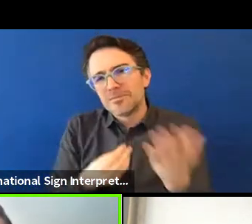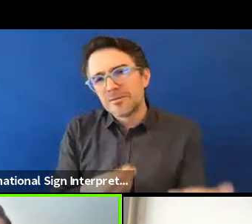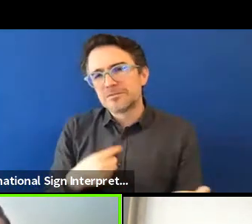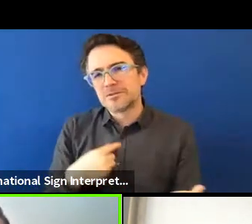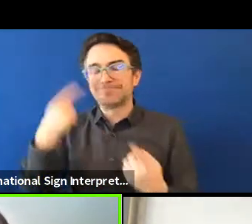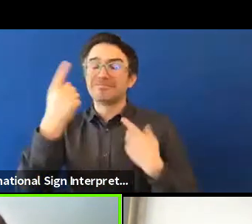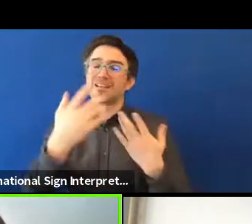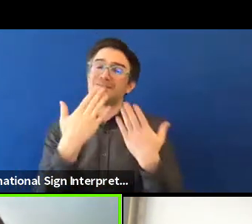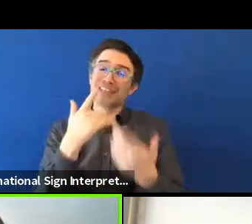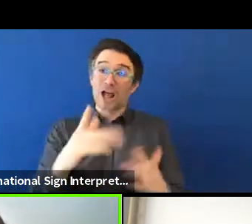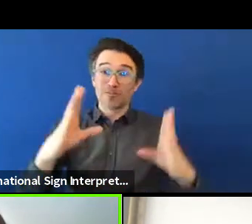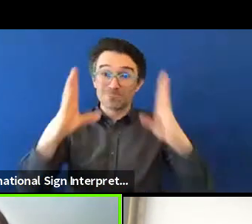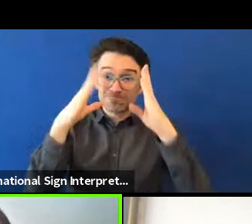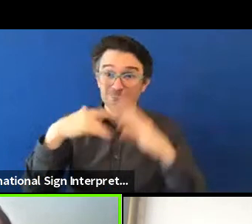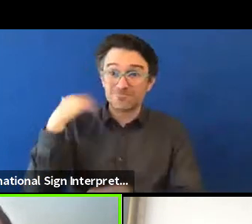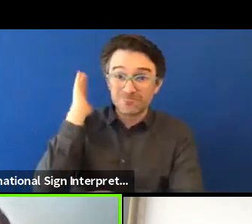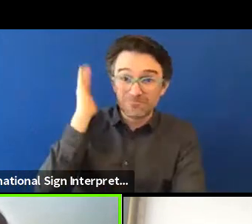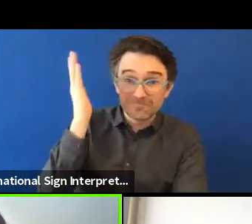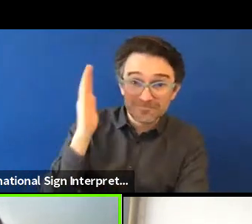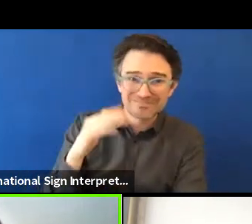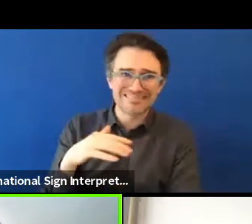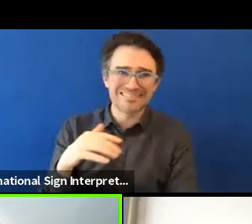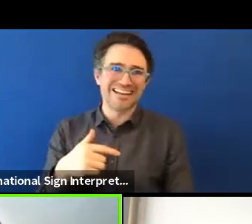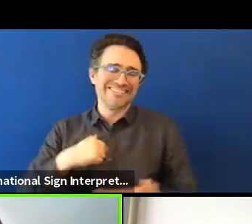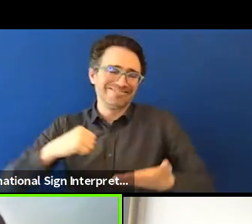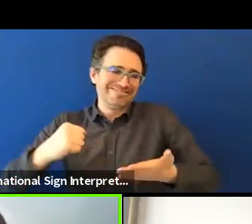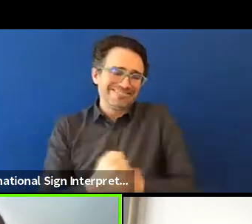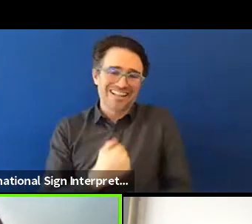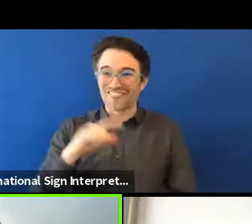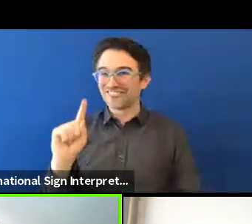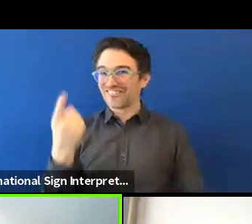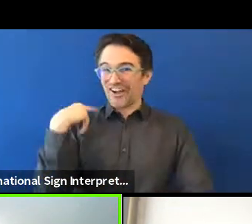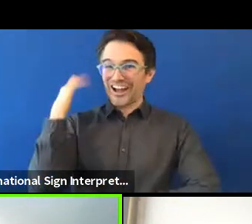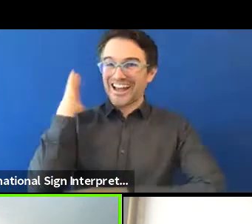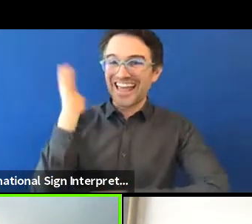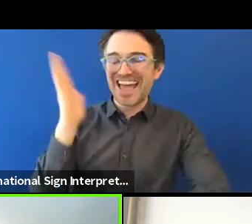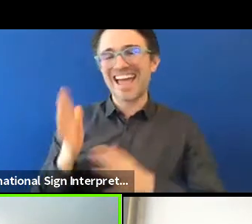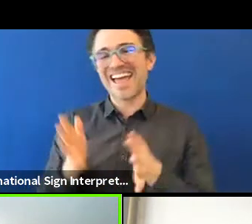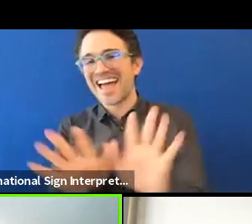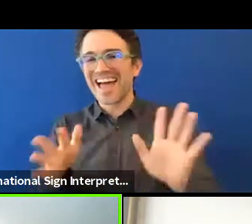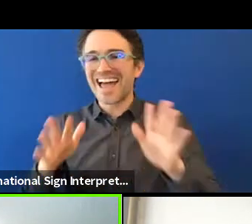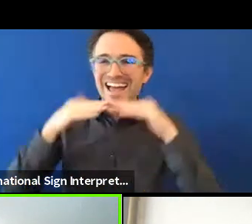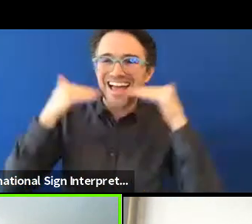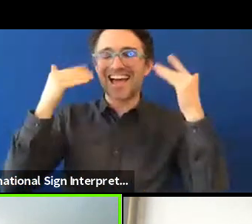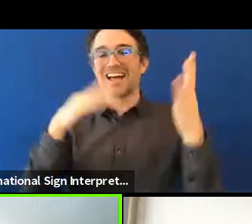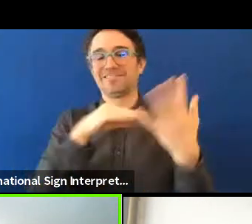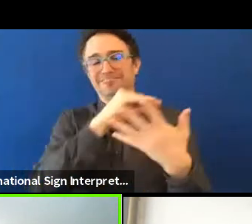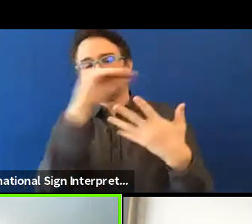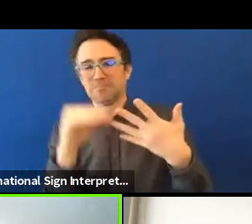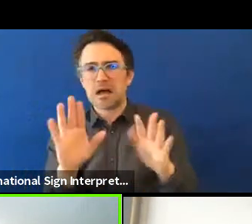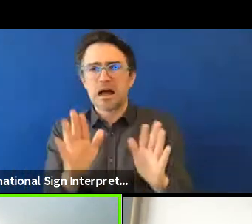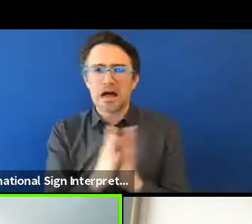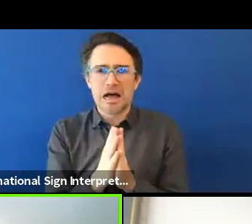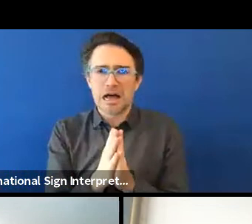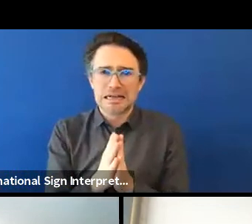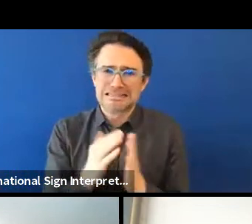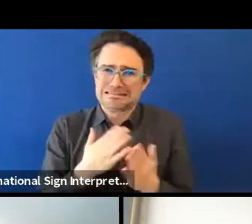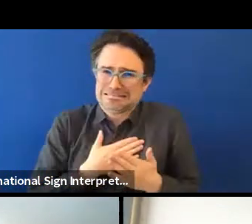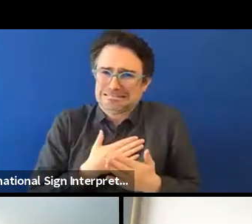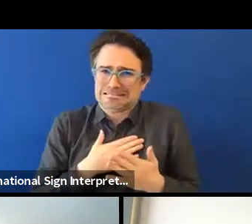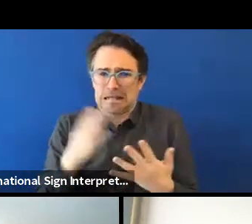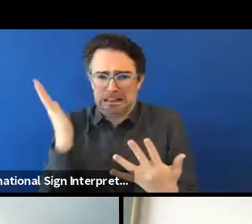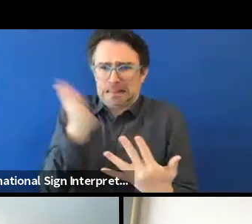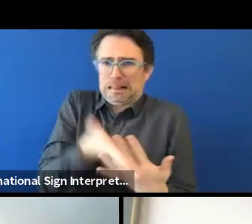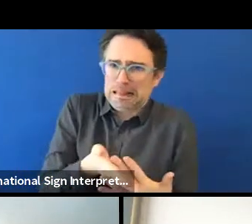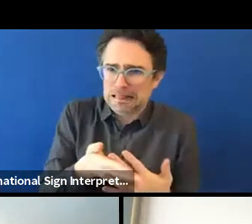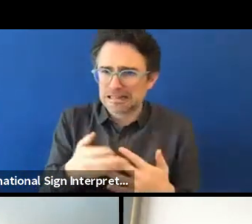for disrupting the flow of the conference. It was all involuntary. Thank you very much. Ms. Geiger, I